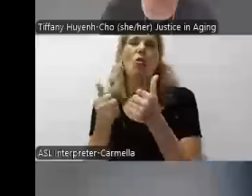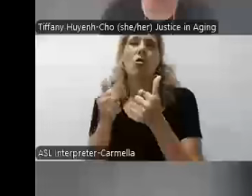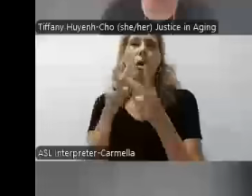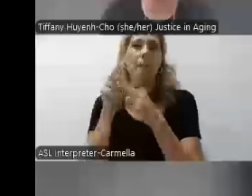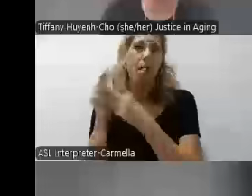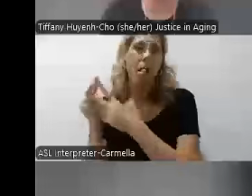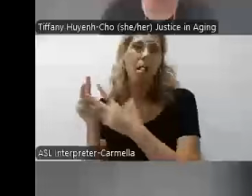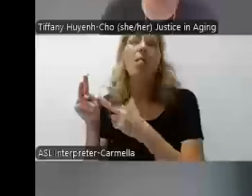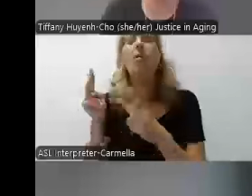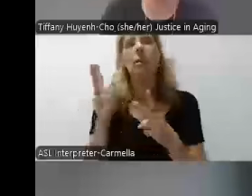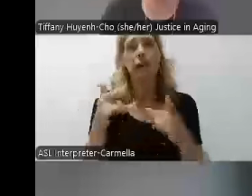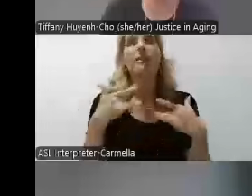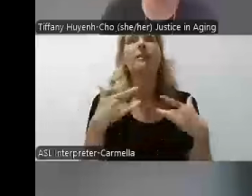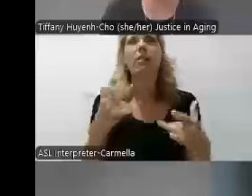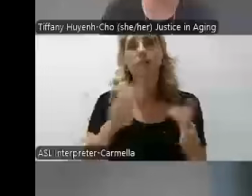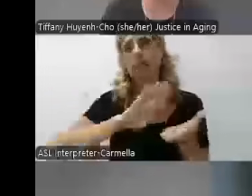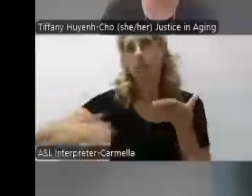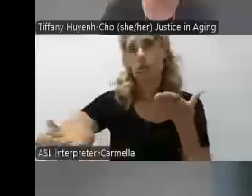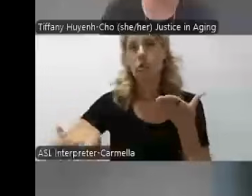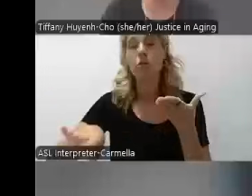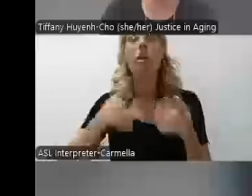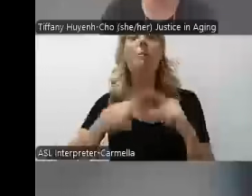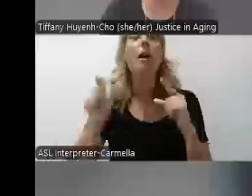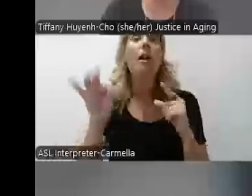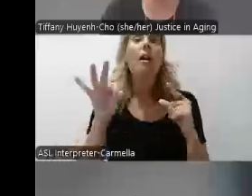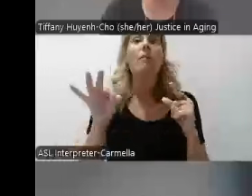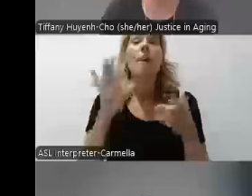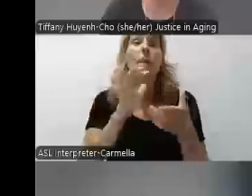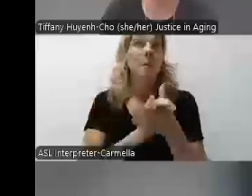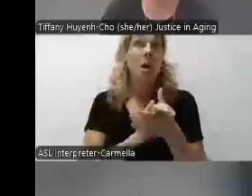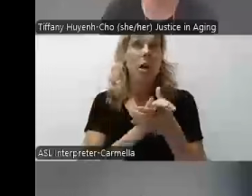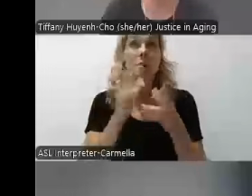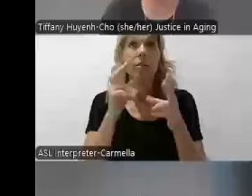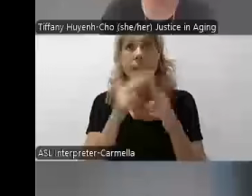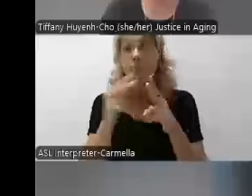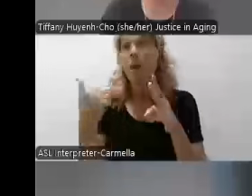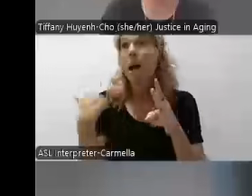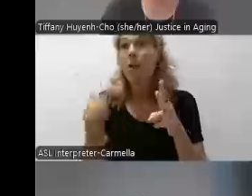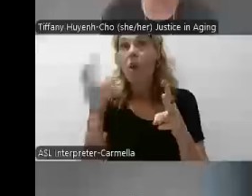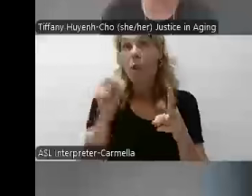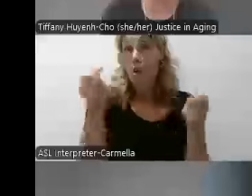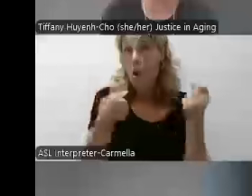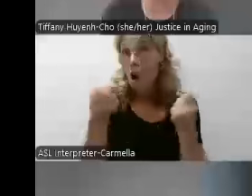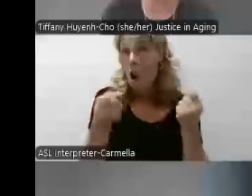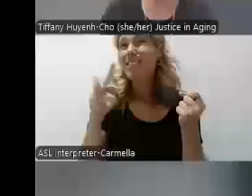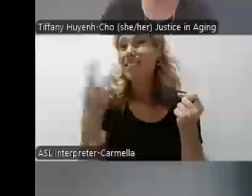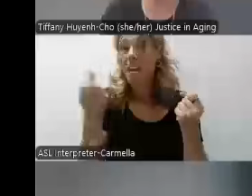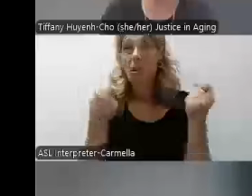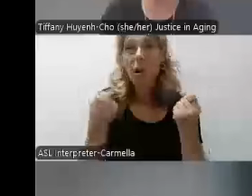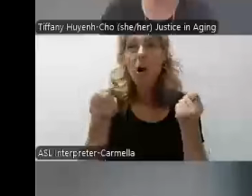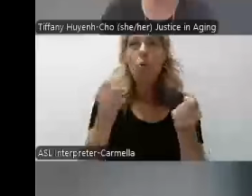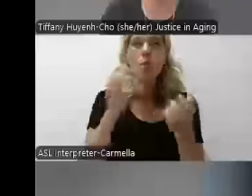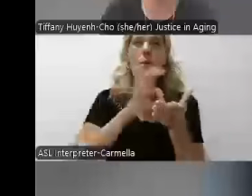couple is also usually excluded. But if a married couple each have their own car, then that second car would be counted towards